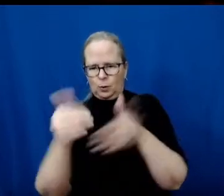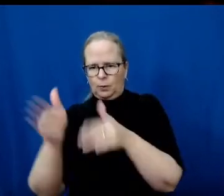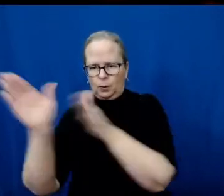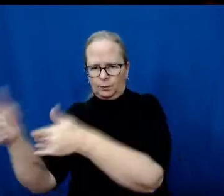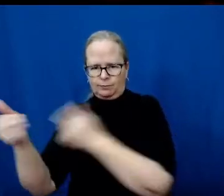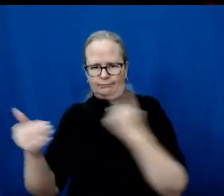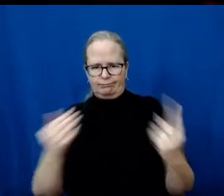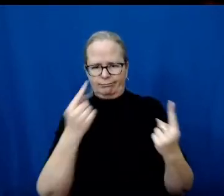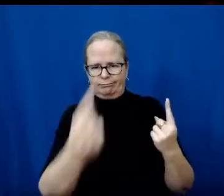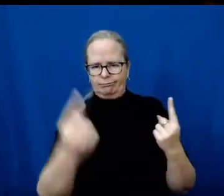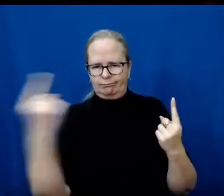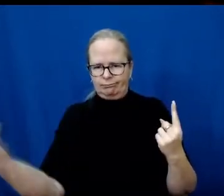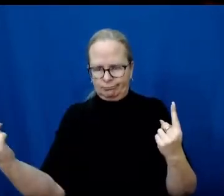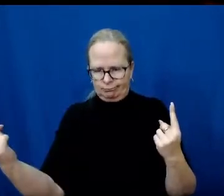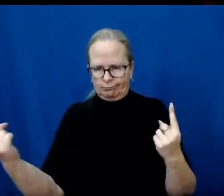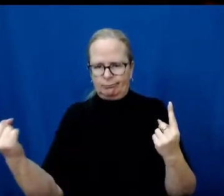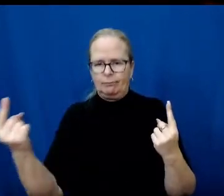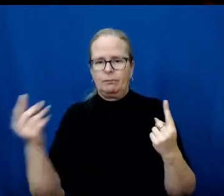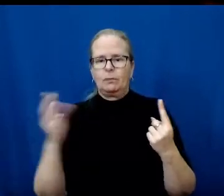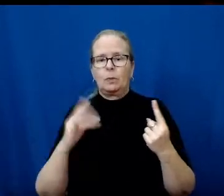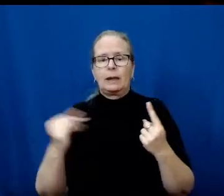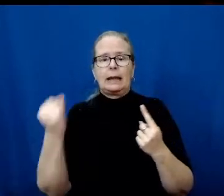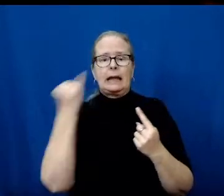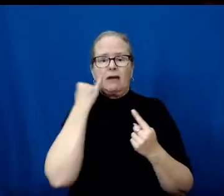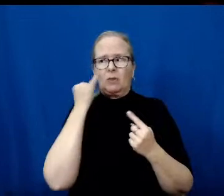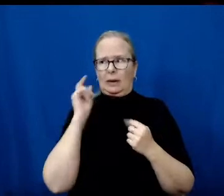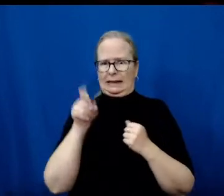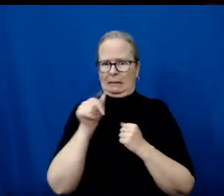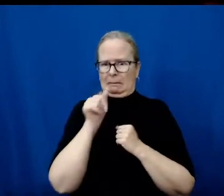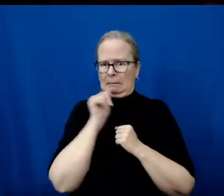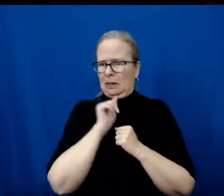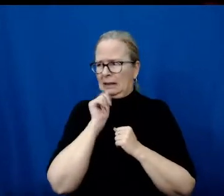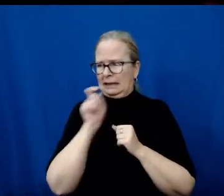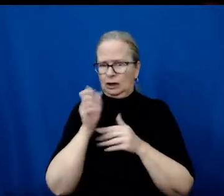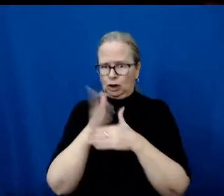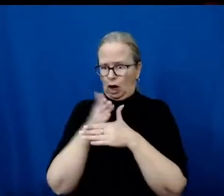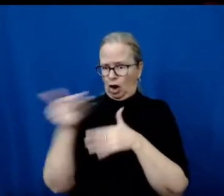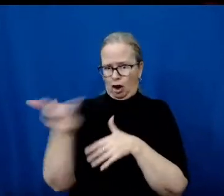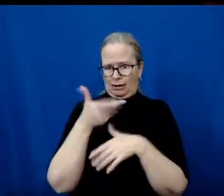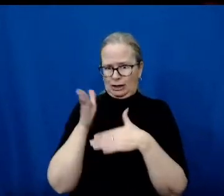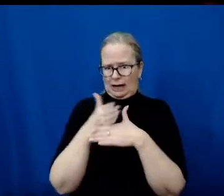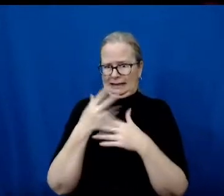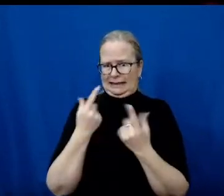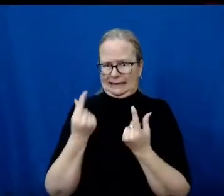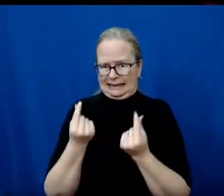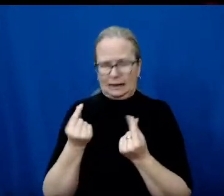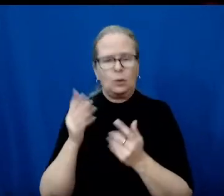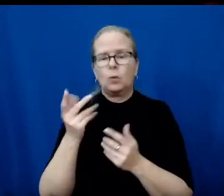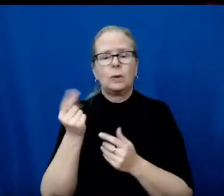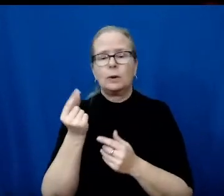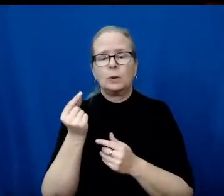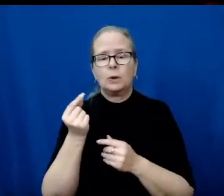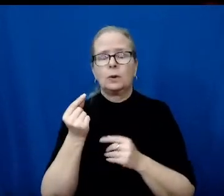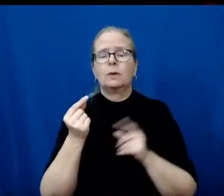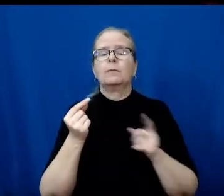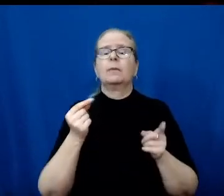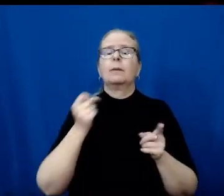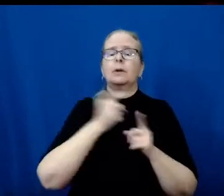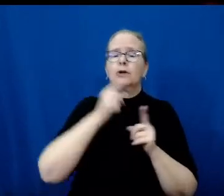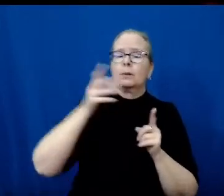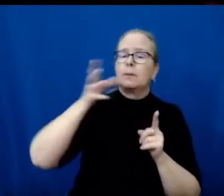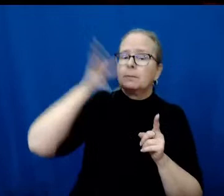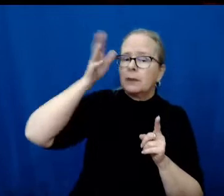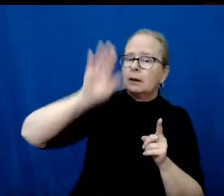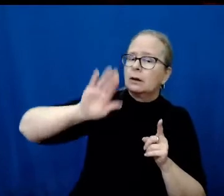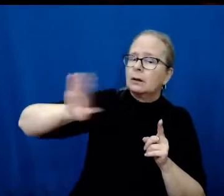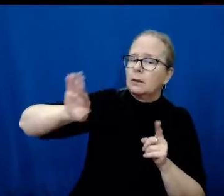shared washroom, she made sure her parents were as far away from her in the farthest bedroom. And she would go in